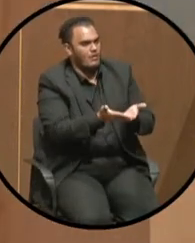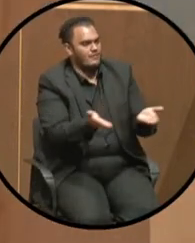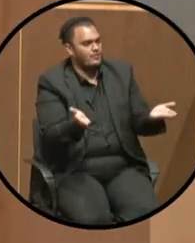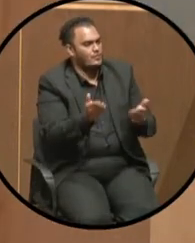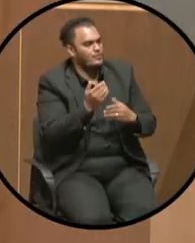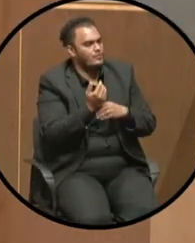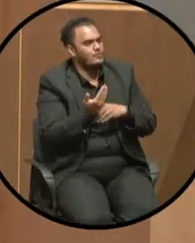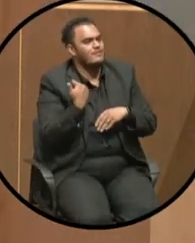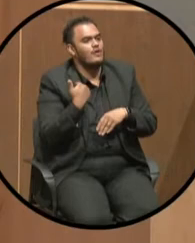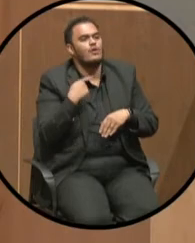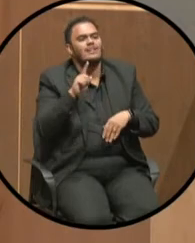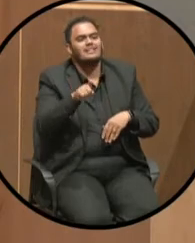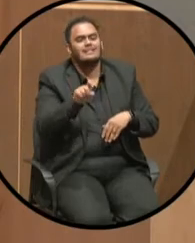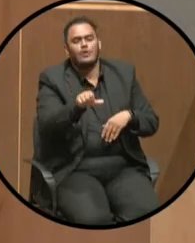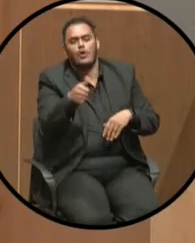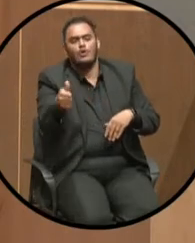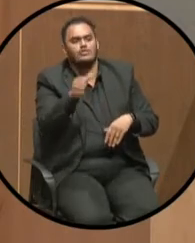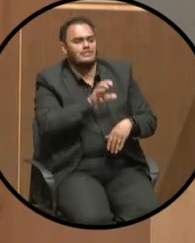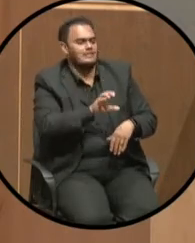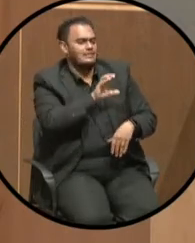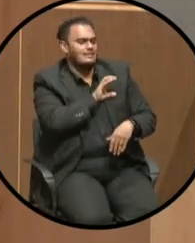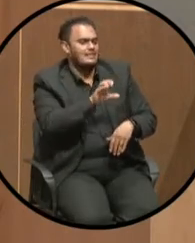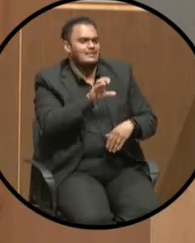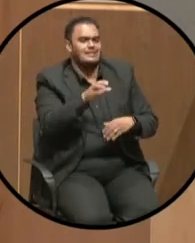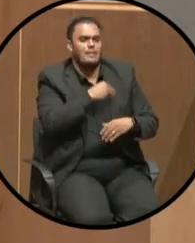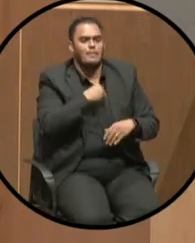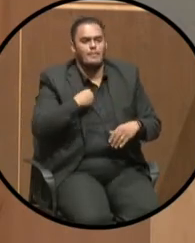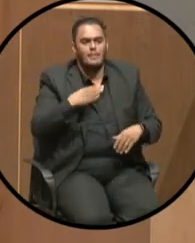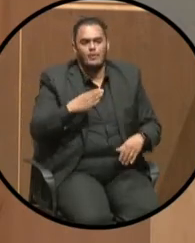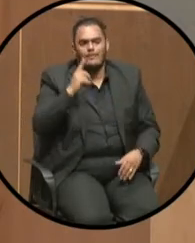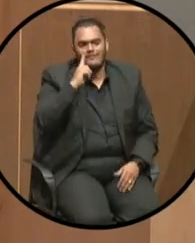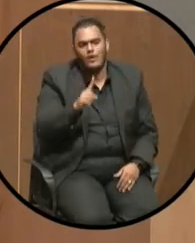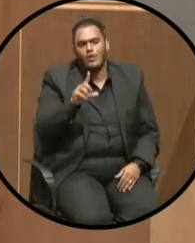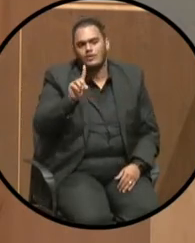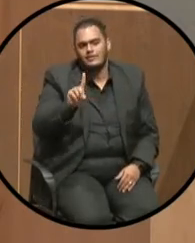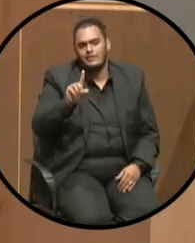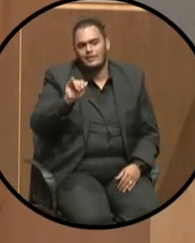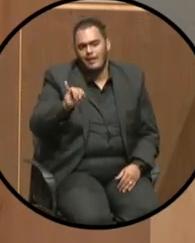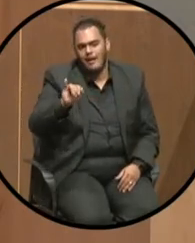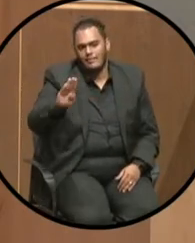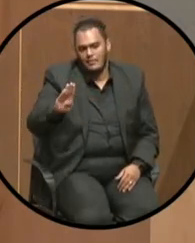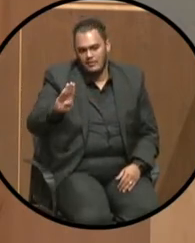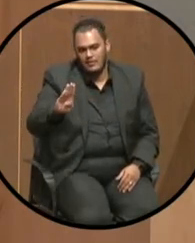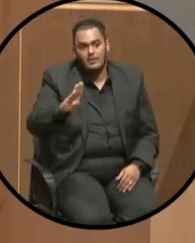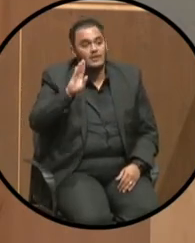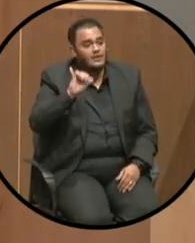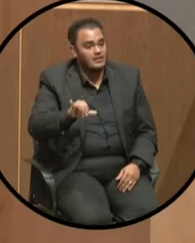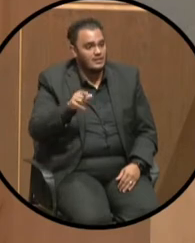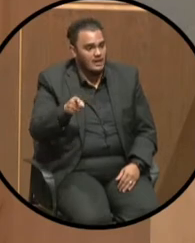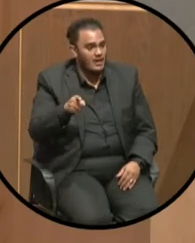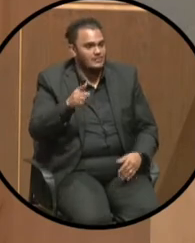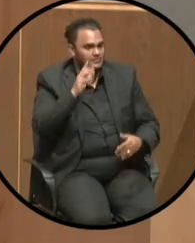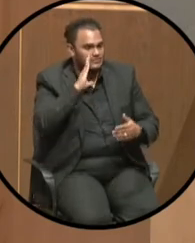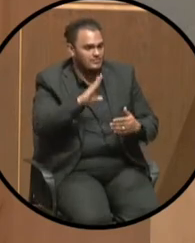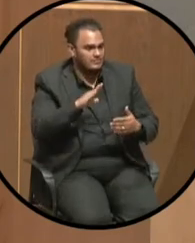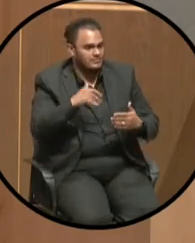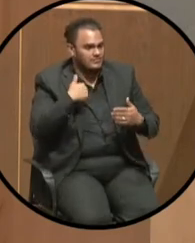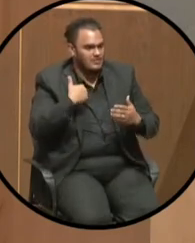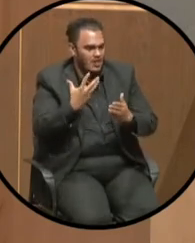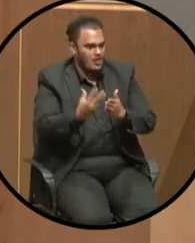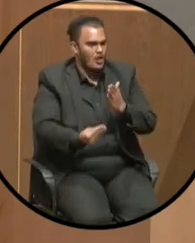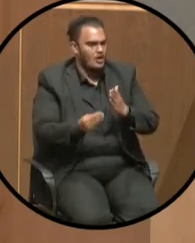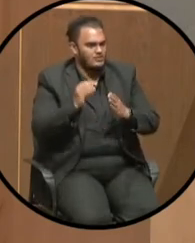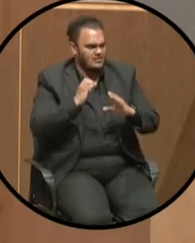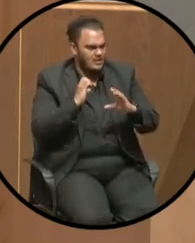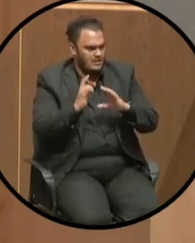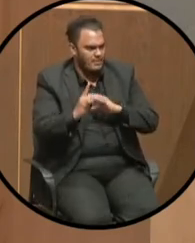alternate citizen member to the VAB. And there are some requirements for that. I know it probably got lost in all your emails that you received.